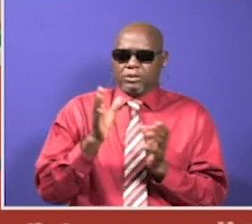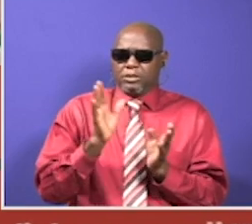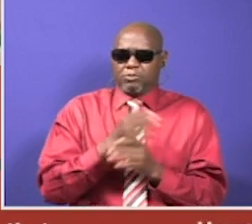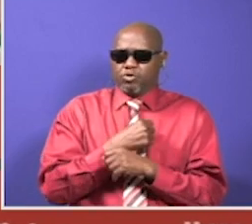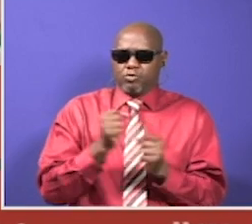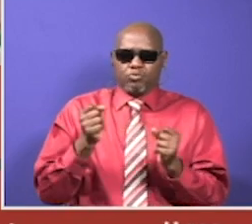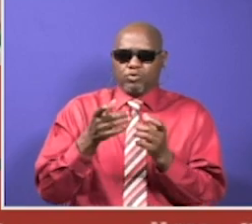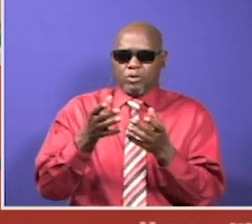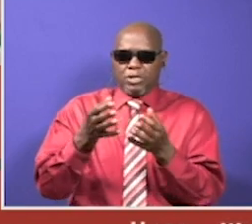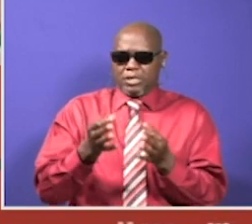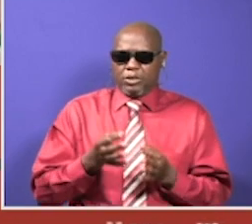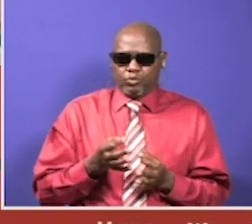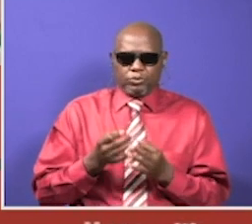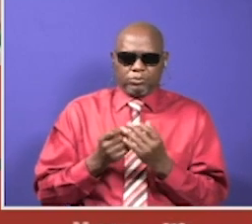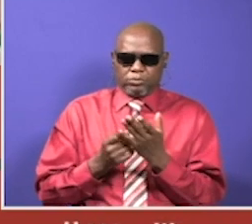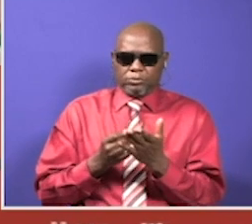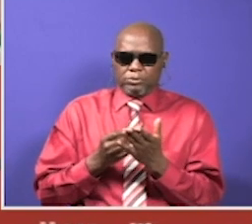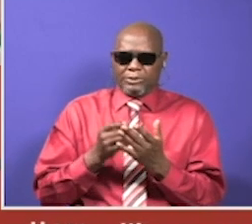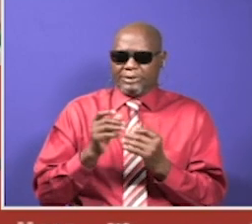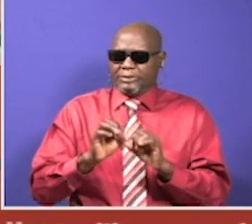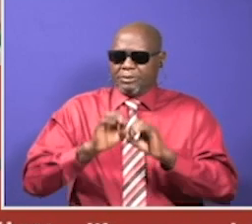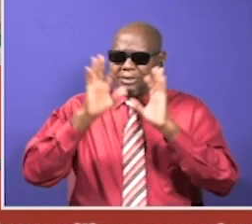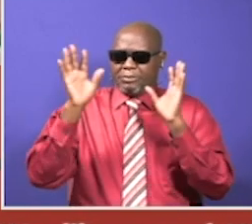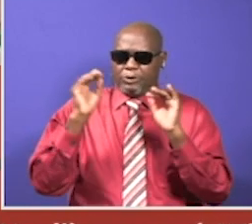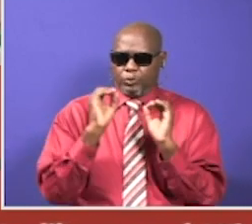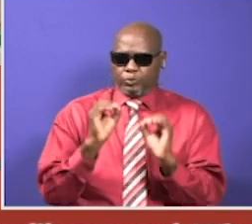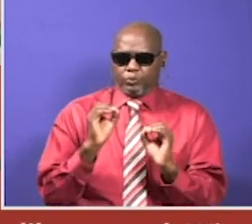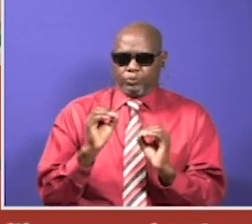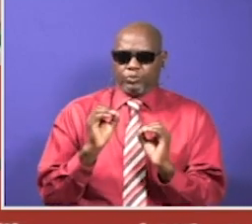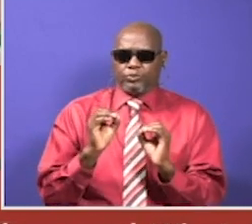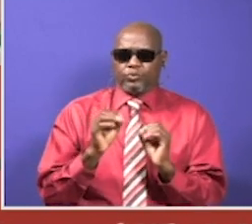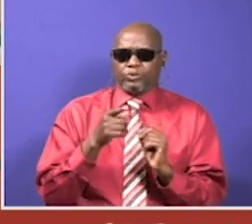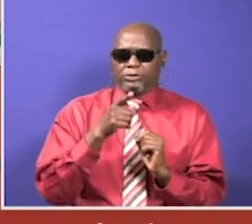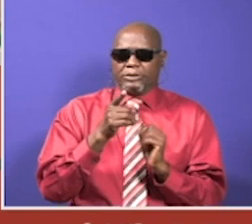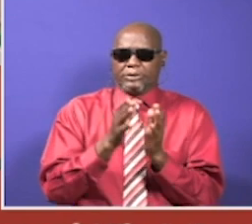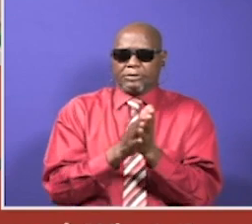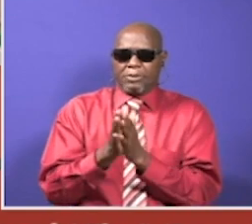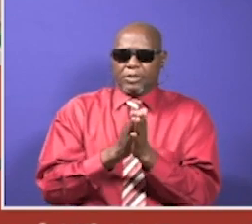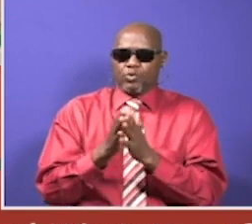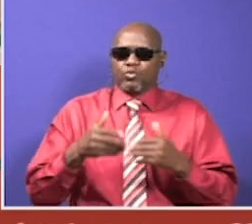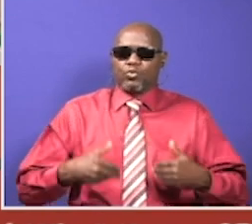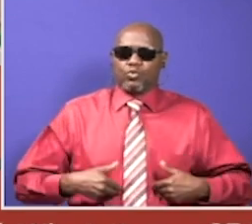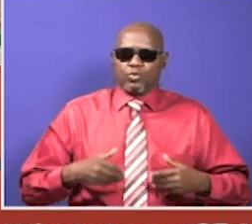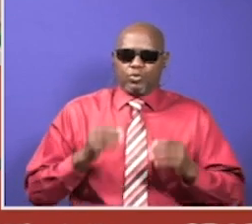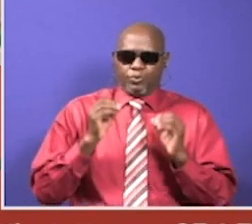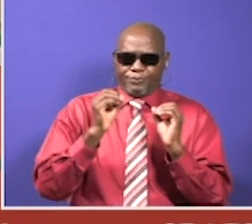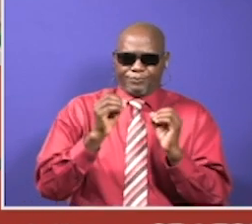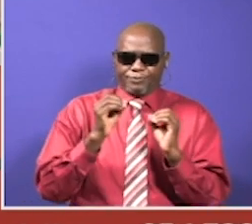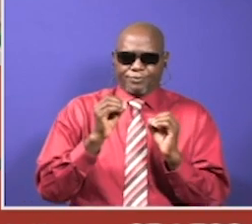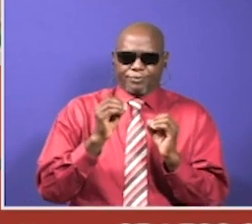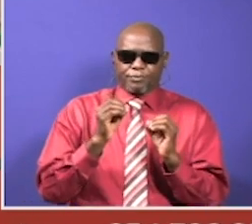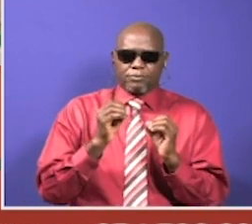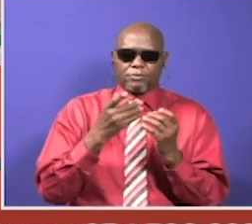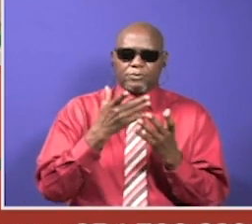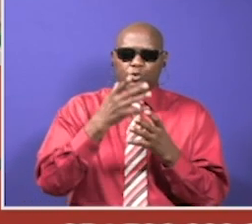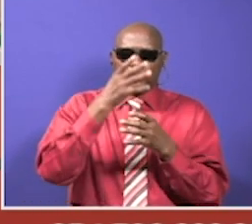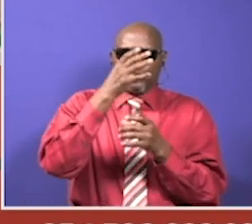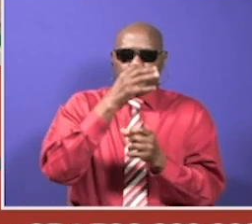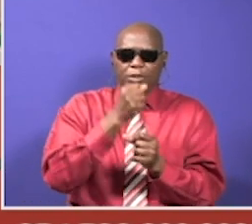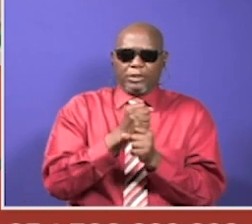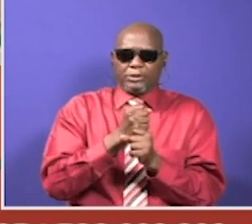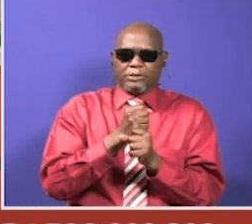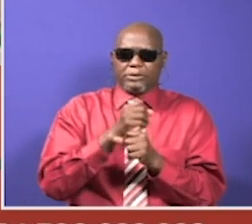account? Is this a man who is transparent? Is this a man who can inspire the youths? Is this a man who can be trusted with the